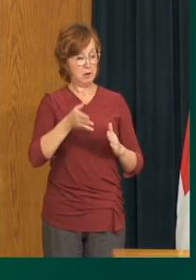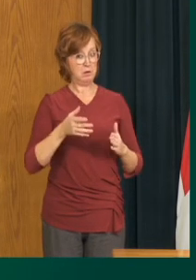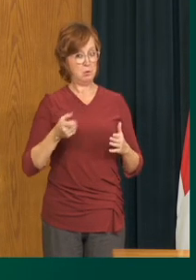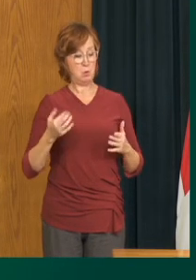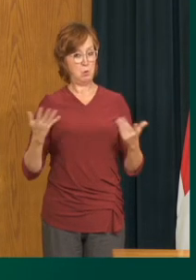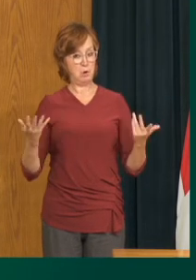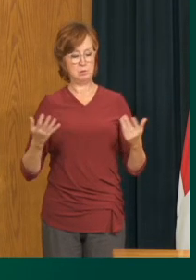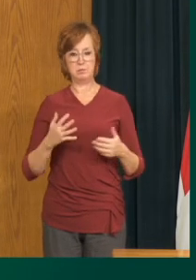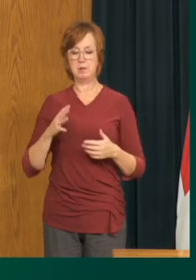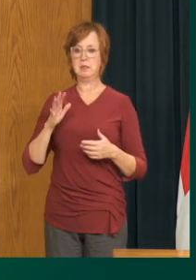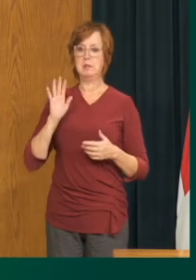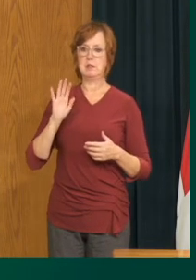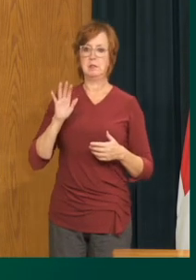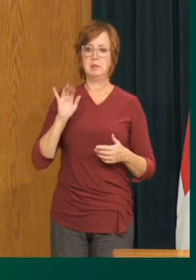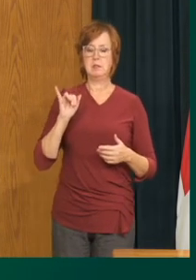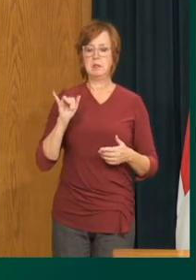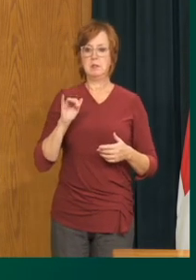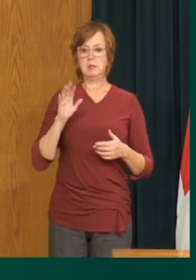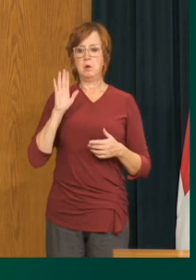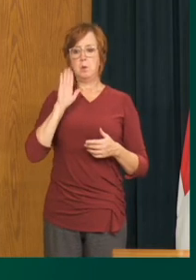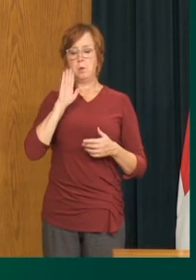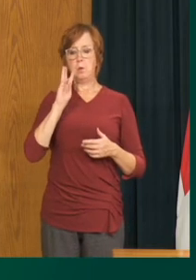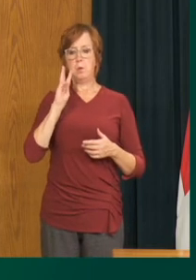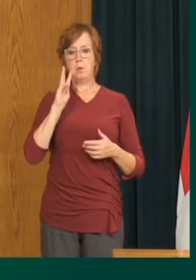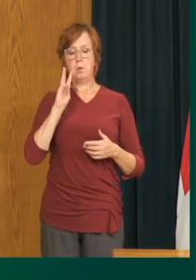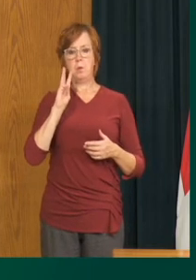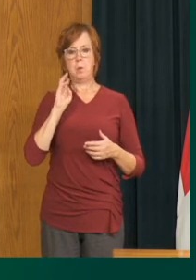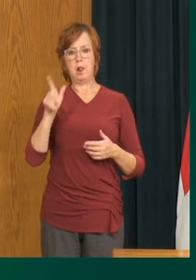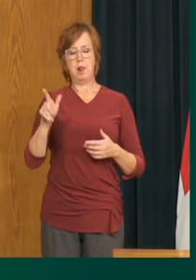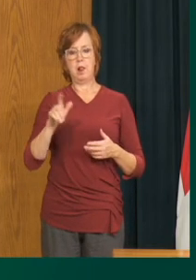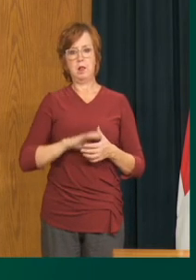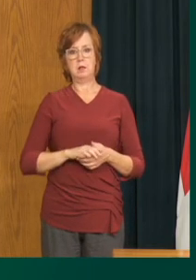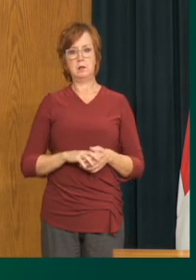all of a sudden, but then the size of your gathering space becomes relevant.